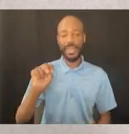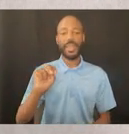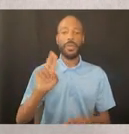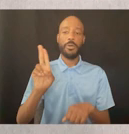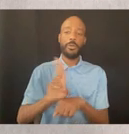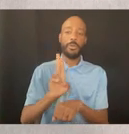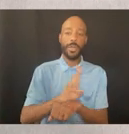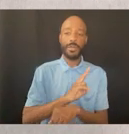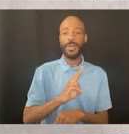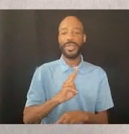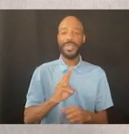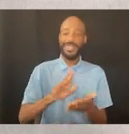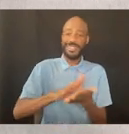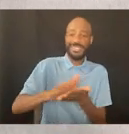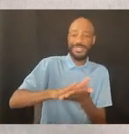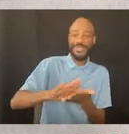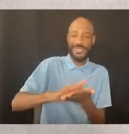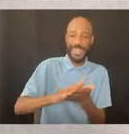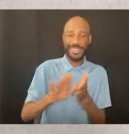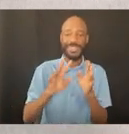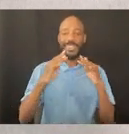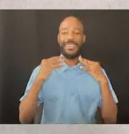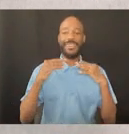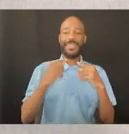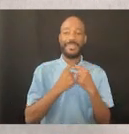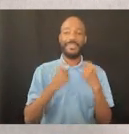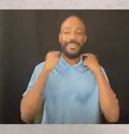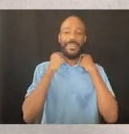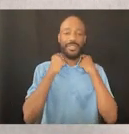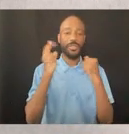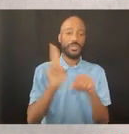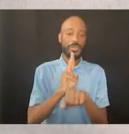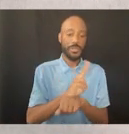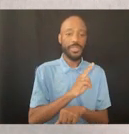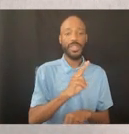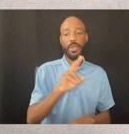in 2022. This is an assemblage of wire and disinfectant bottles.